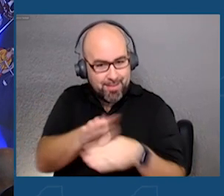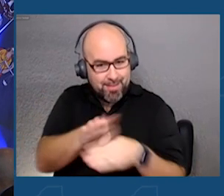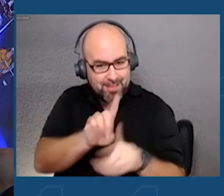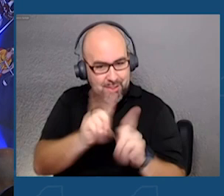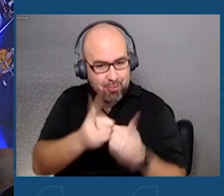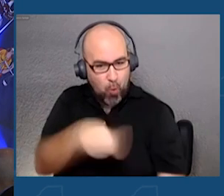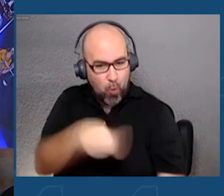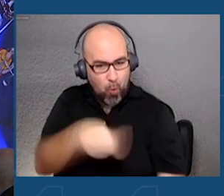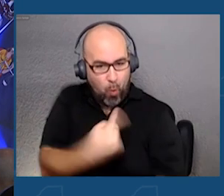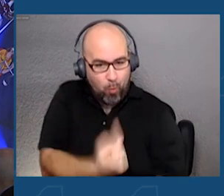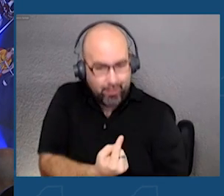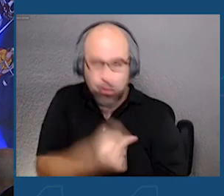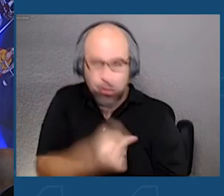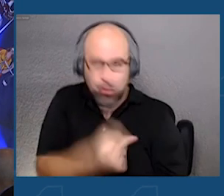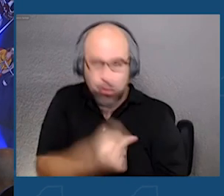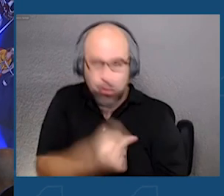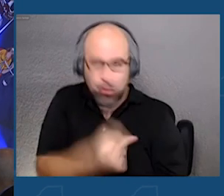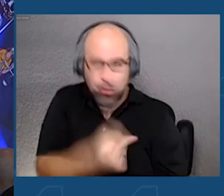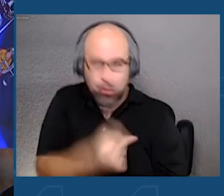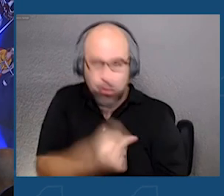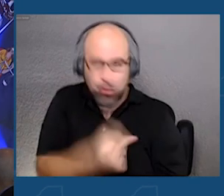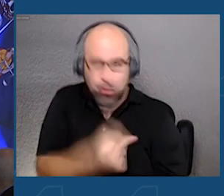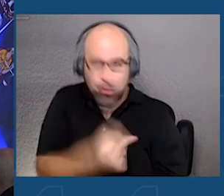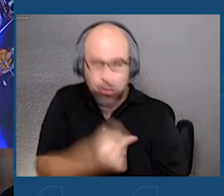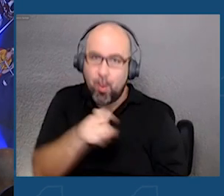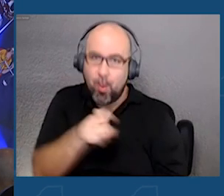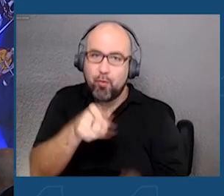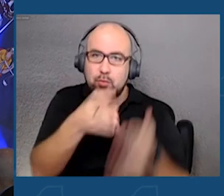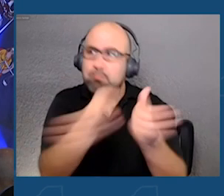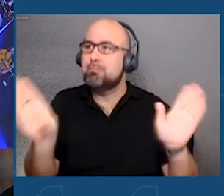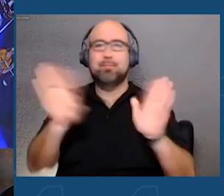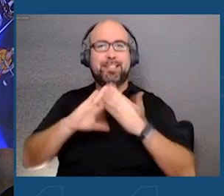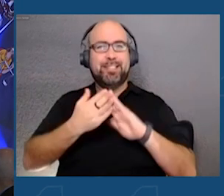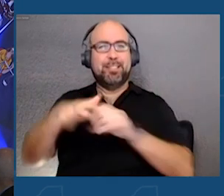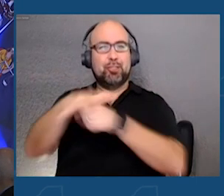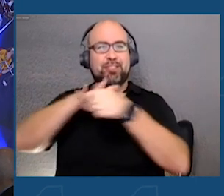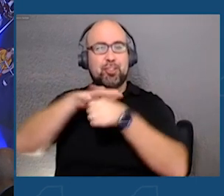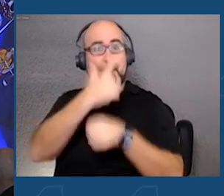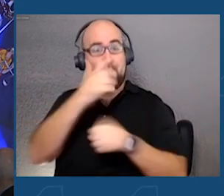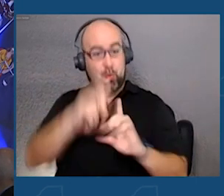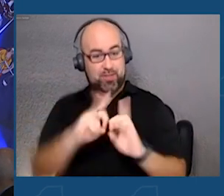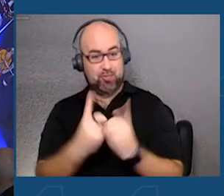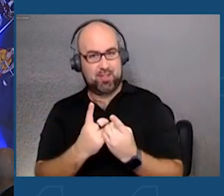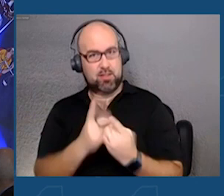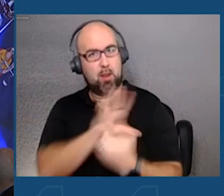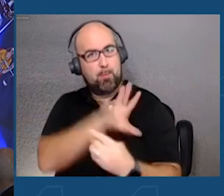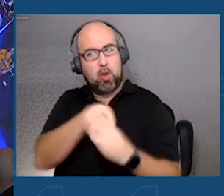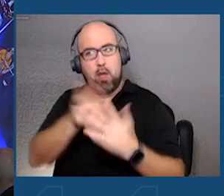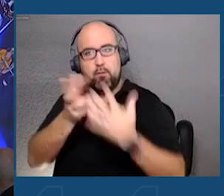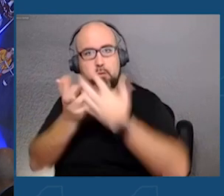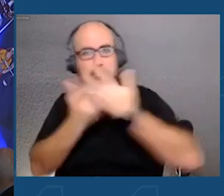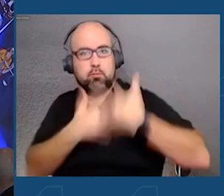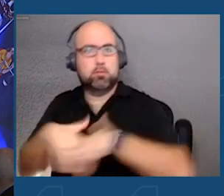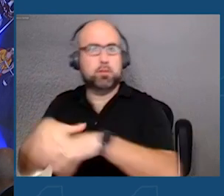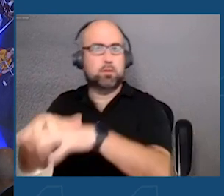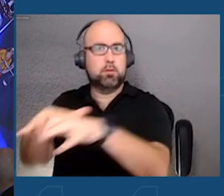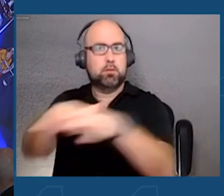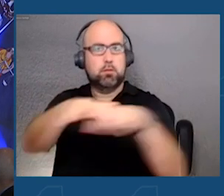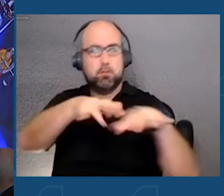those districts are part of an ecosystem. And so very quickly, we as a panel realized that our scope had to